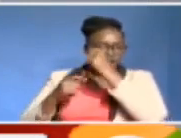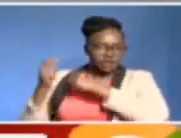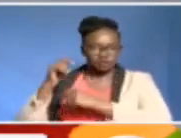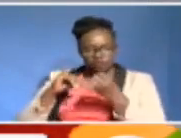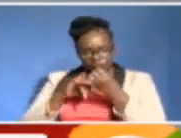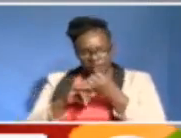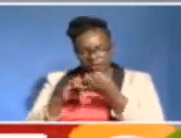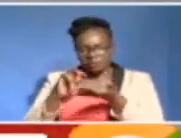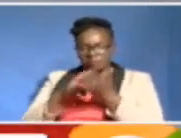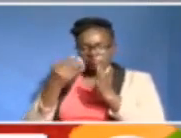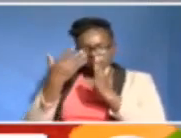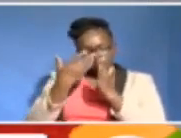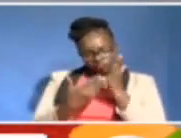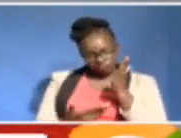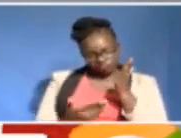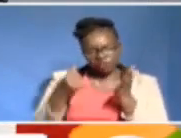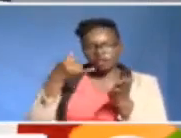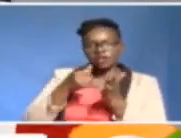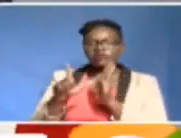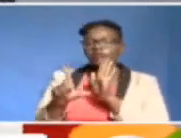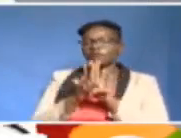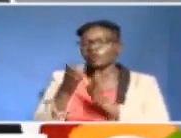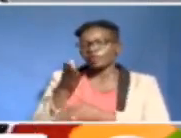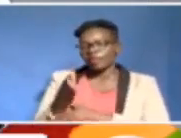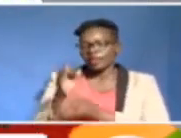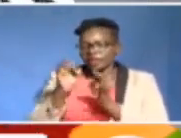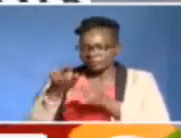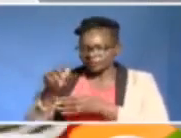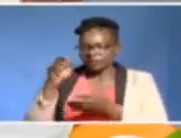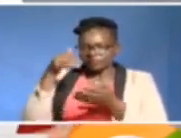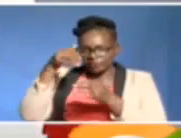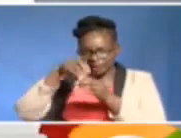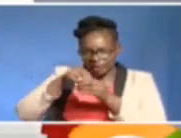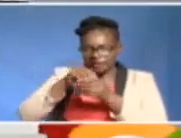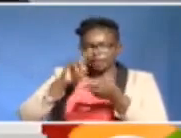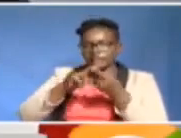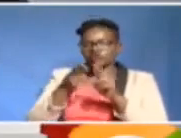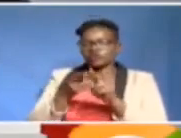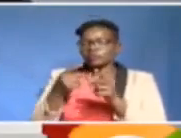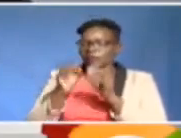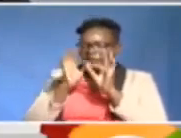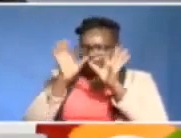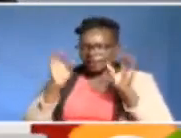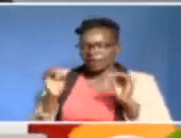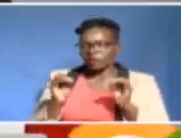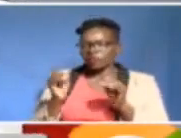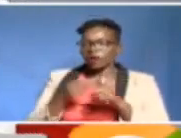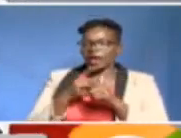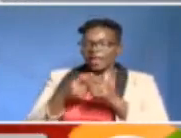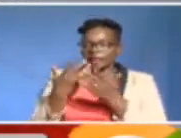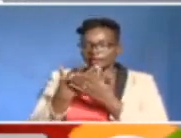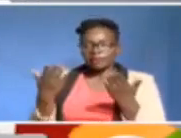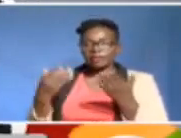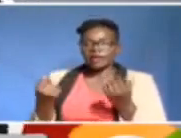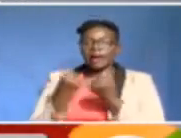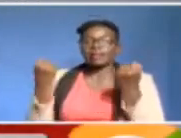are things that are covered within law. So if you're in this relationship that is undefined, and then things befall you, even somebody hurts you